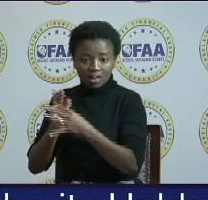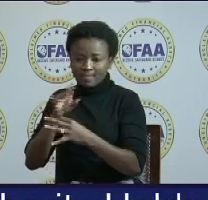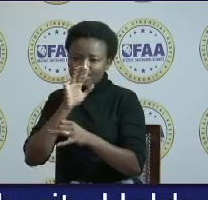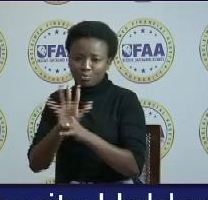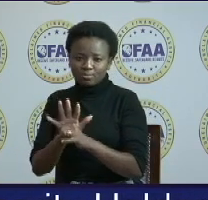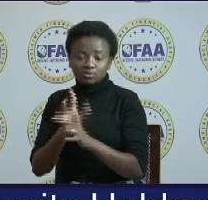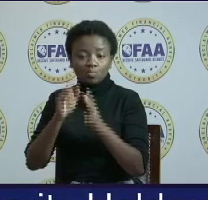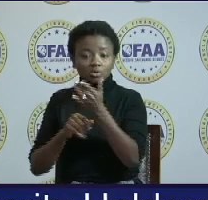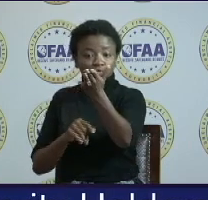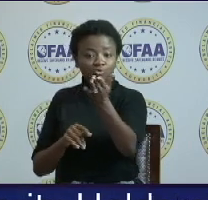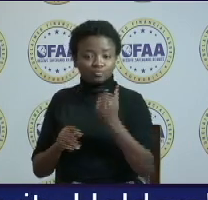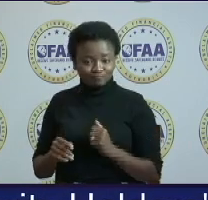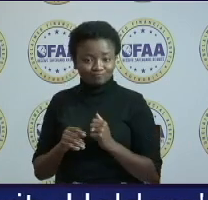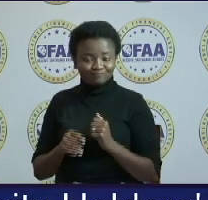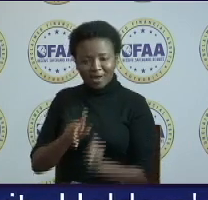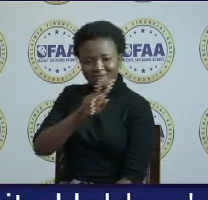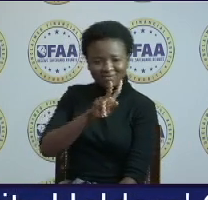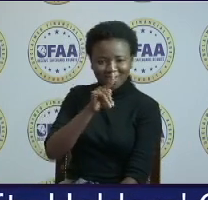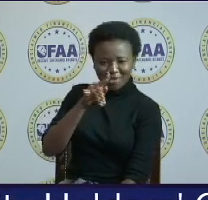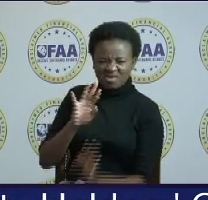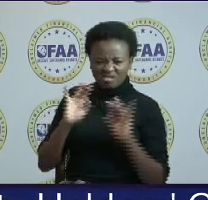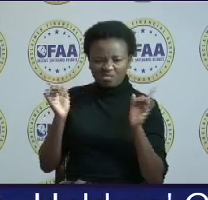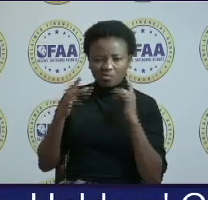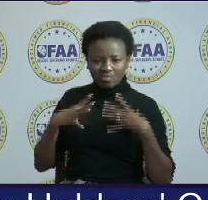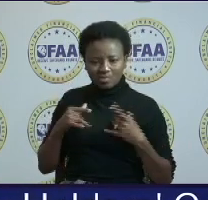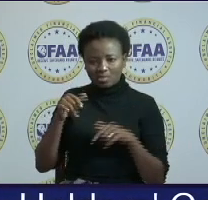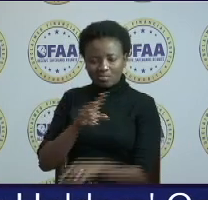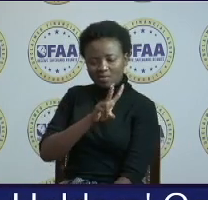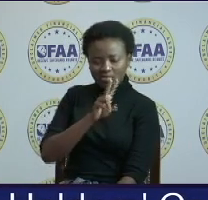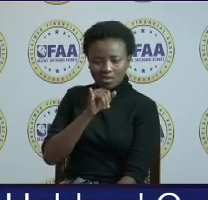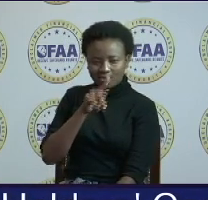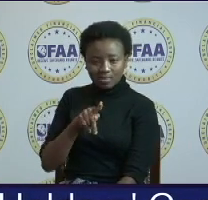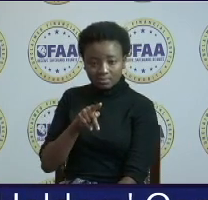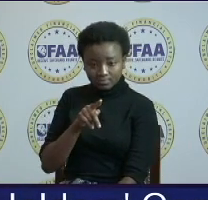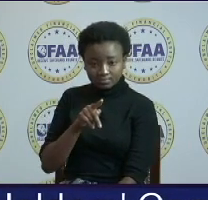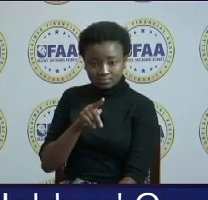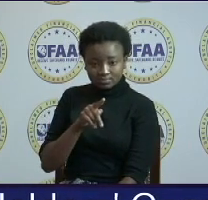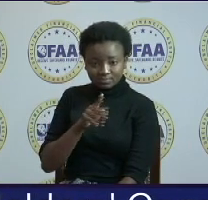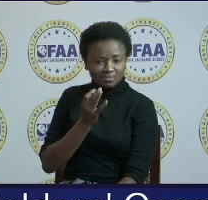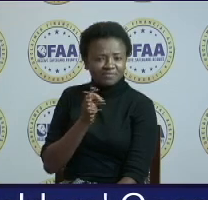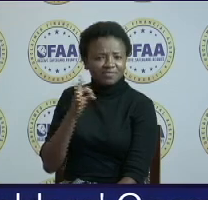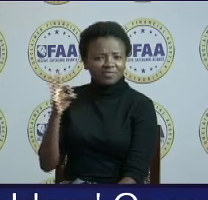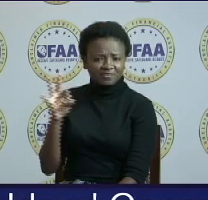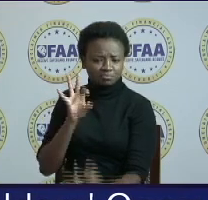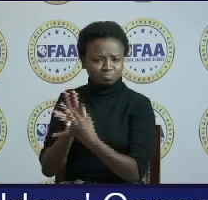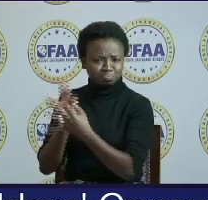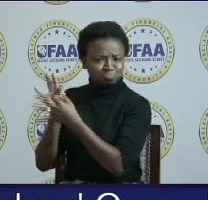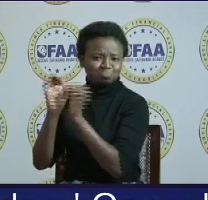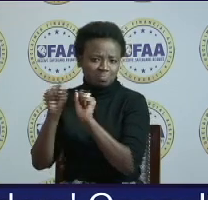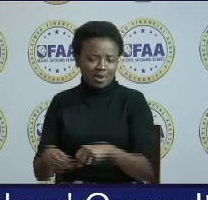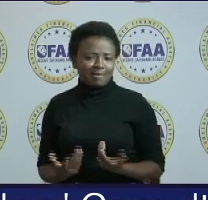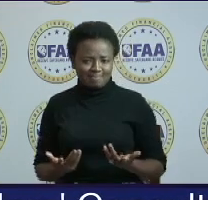you, you are a VIP. Everybody here is a VIP, and it's free. So feel free to join any